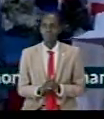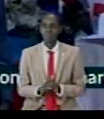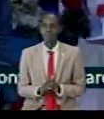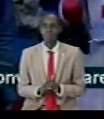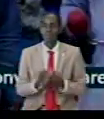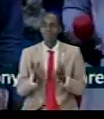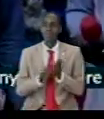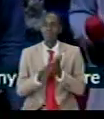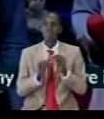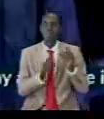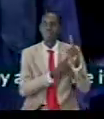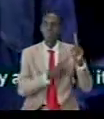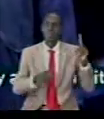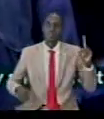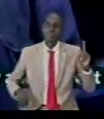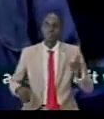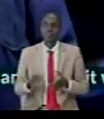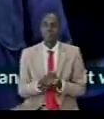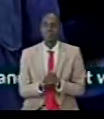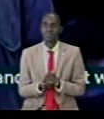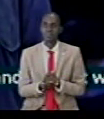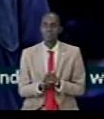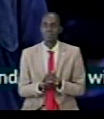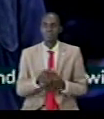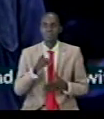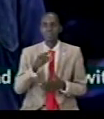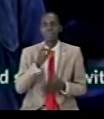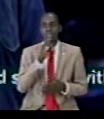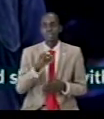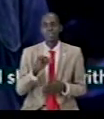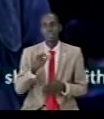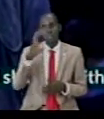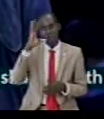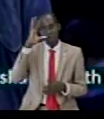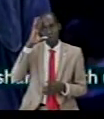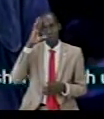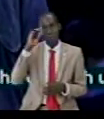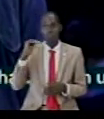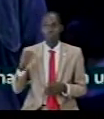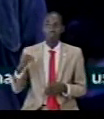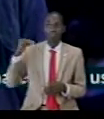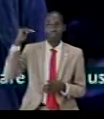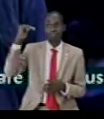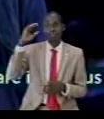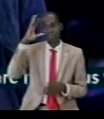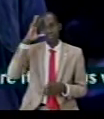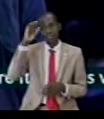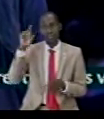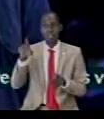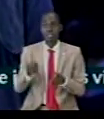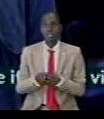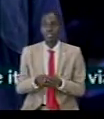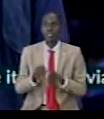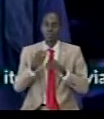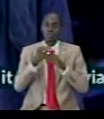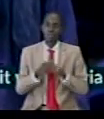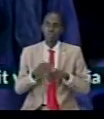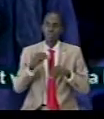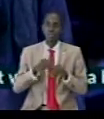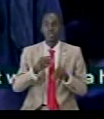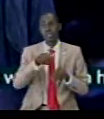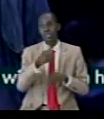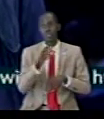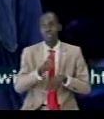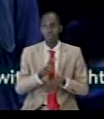Praise the Lord. He's my brother. I personally brought him. He's worshiping with Assemblies of God Church, but we are